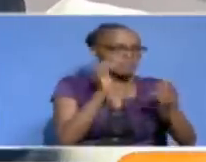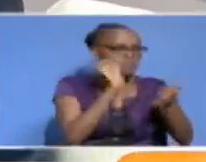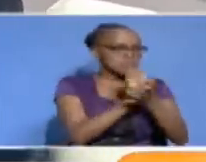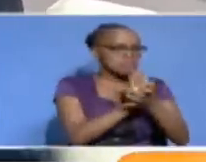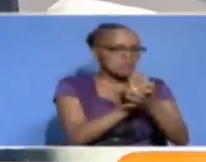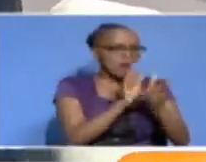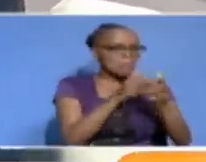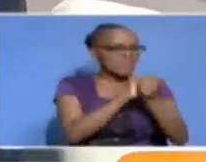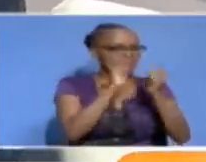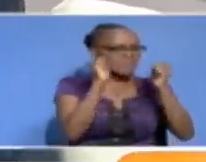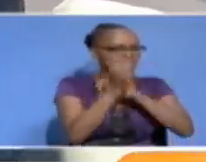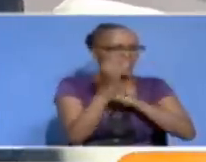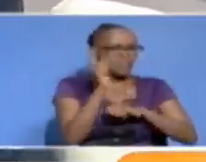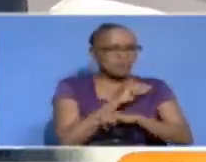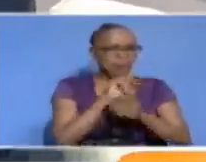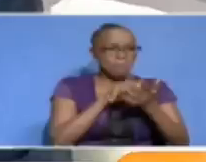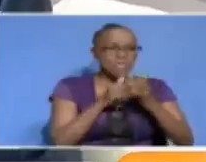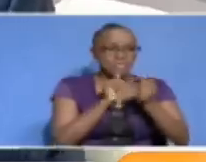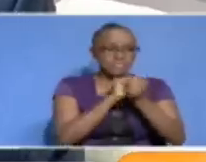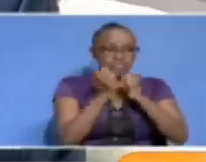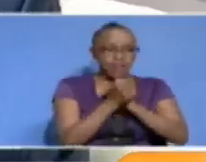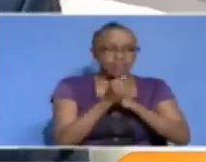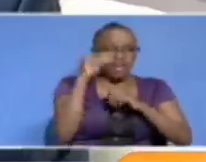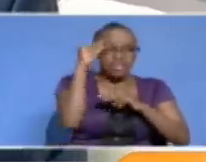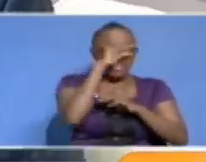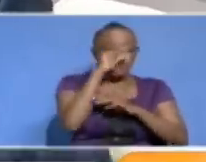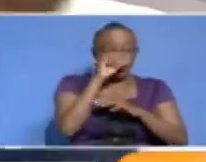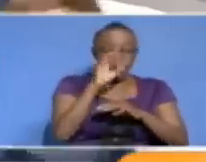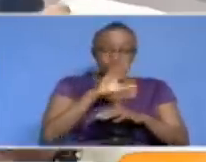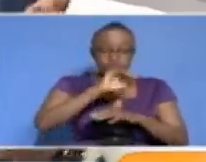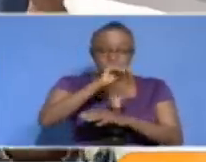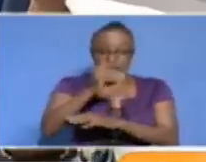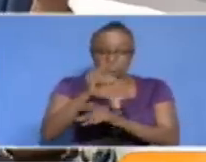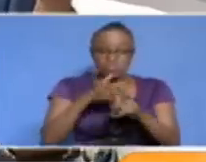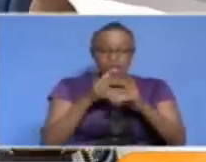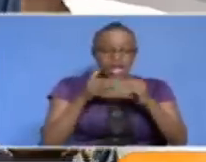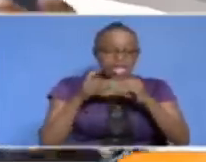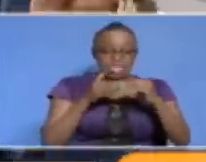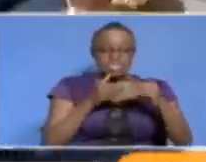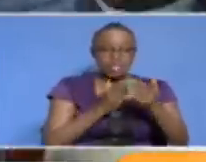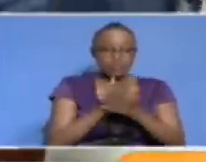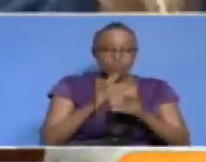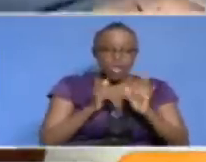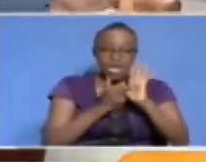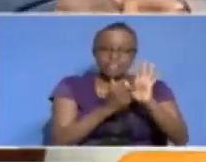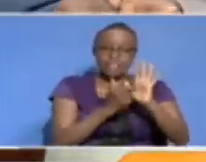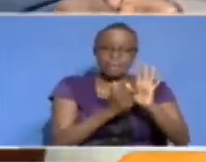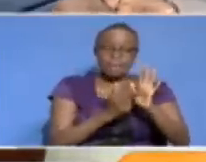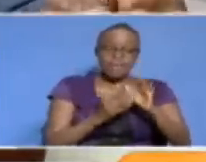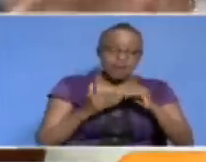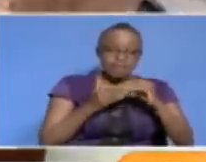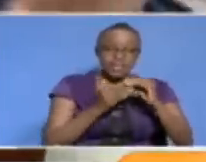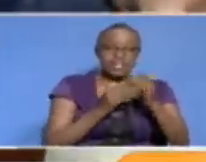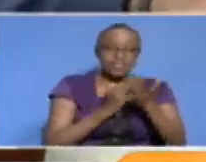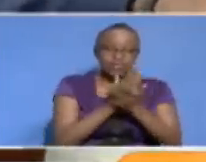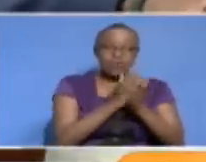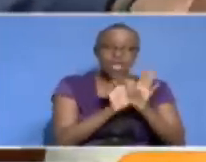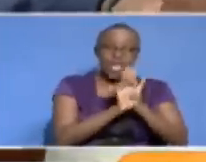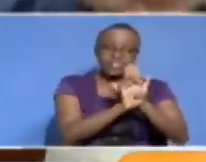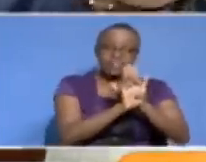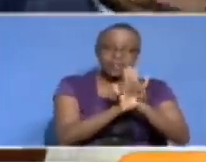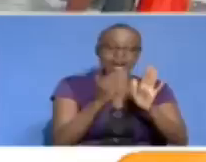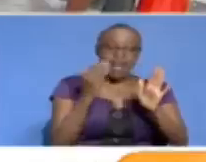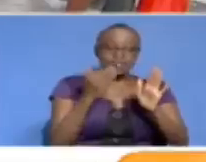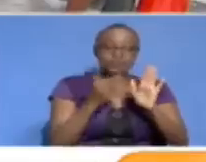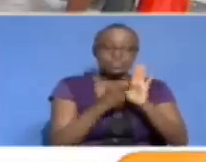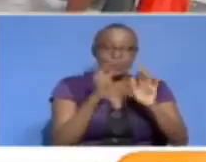you're reformed now? Yes, reformed. I'm the governor of this city. I should lead by example. And I've led by example. My record speaks for itself. So what